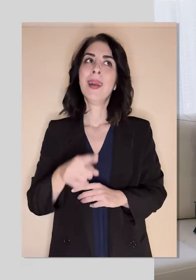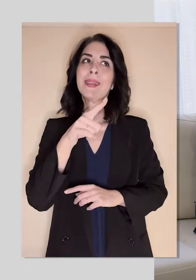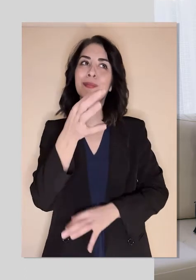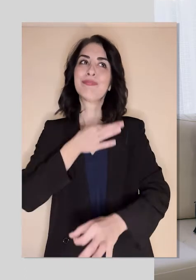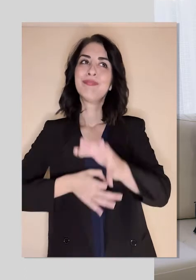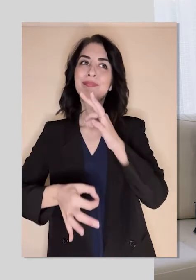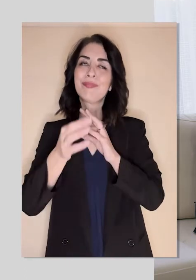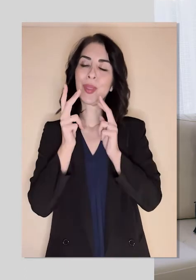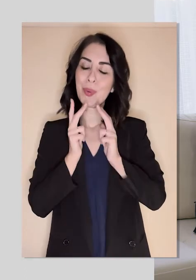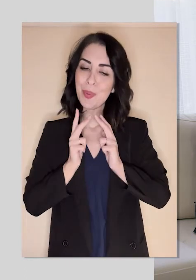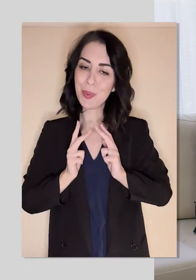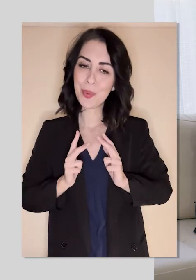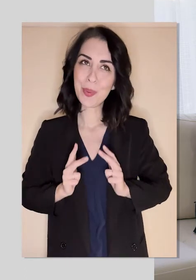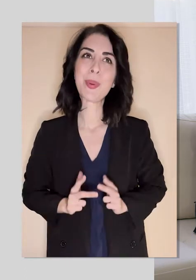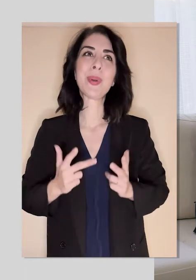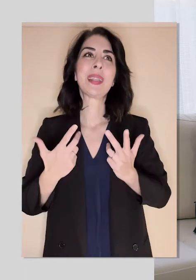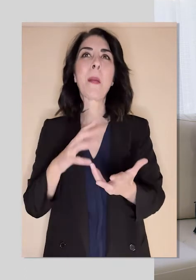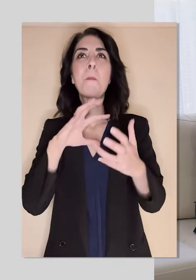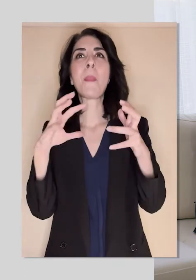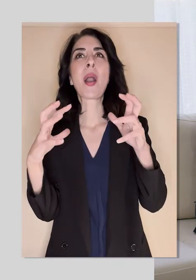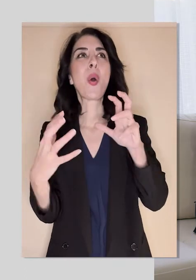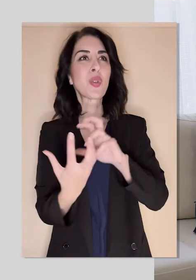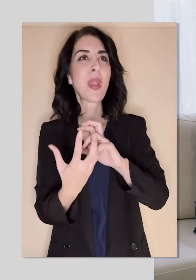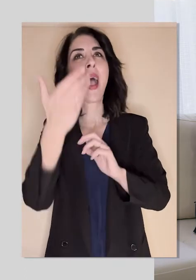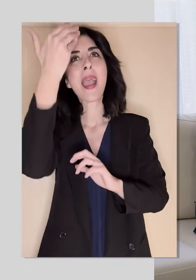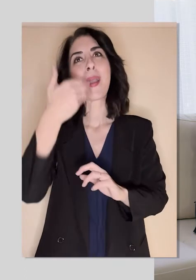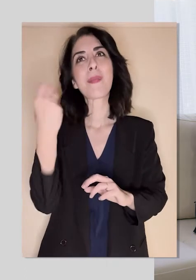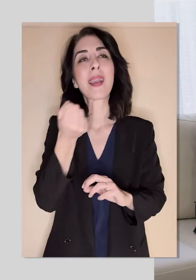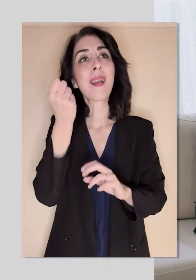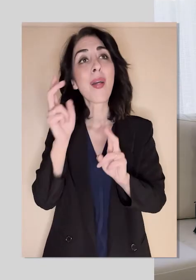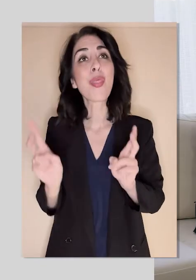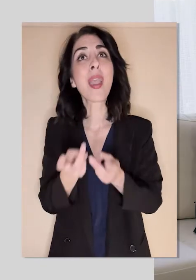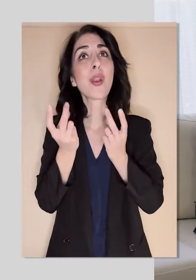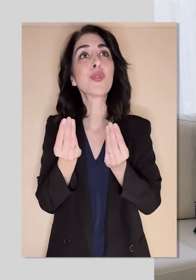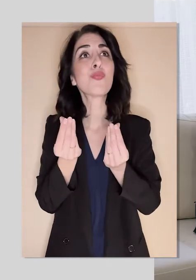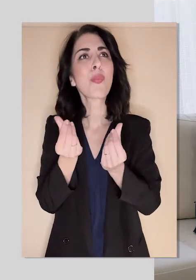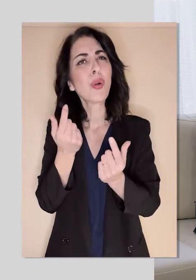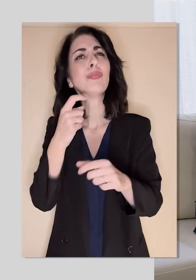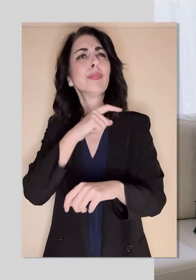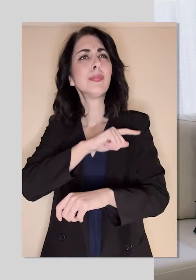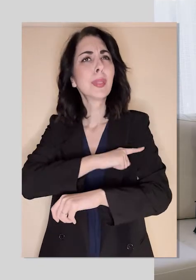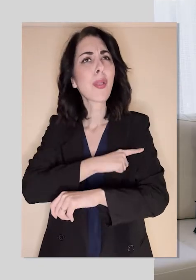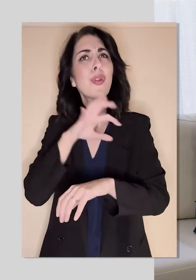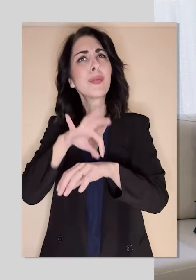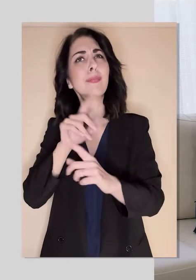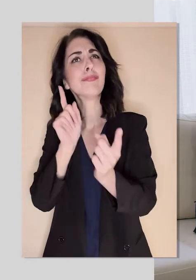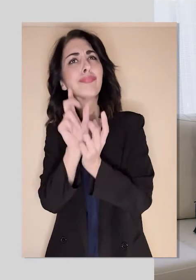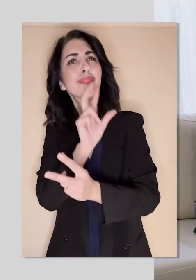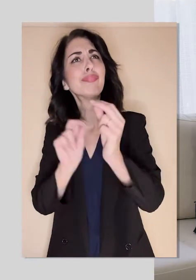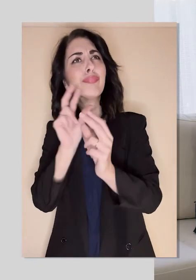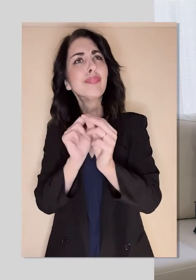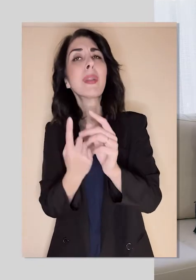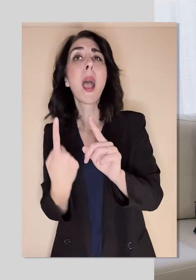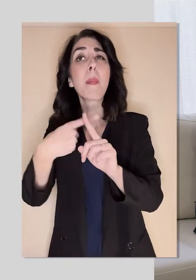no, in most cases, no tests required. And the next question that comes from patients, because we made also a